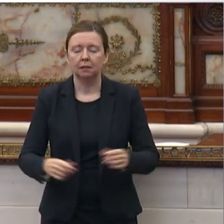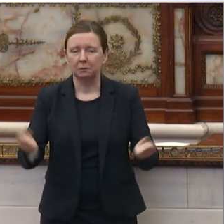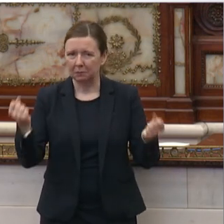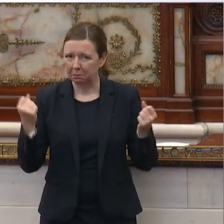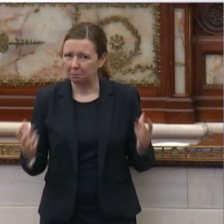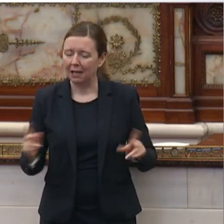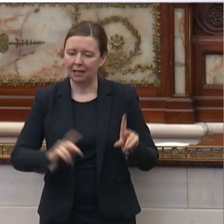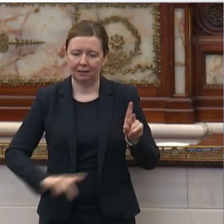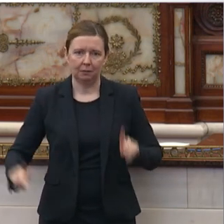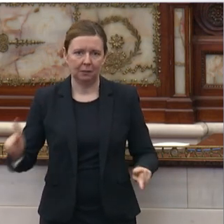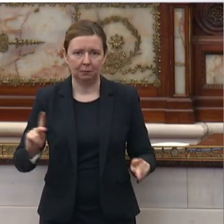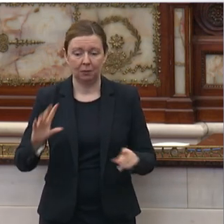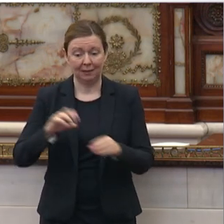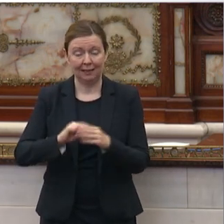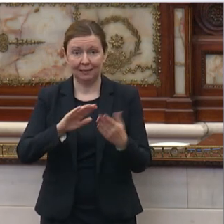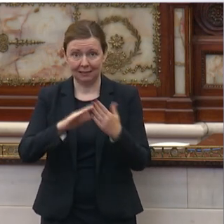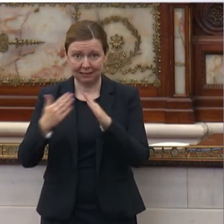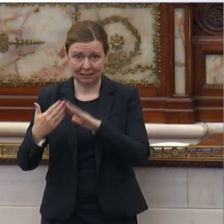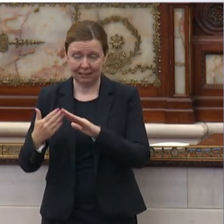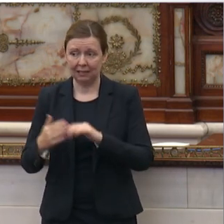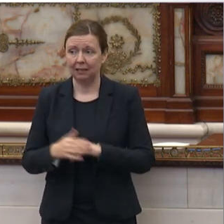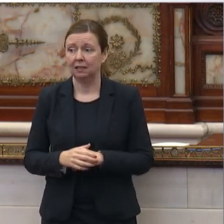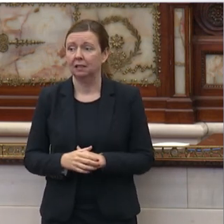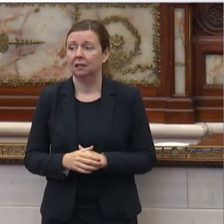the people of our city are